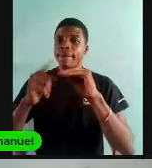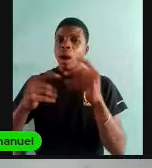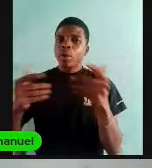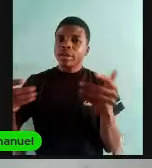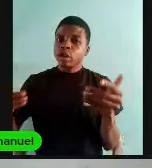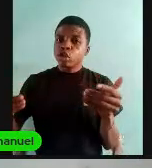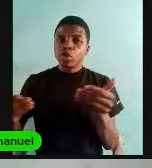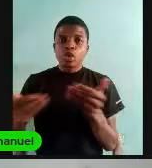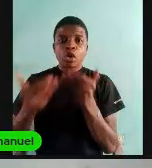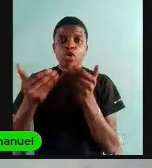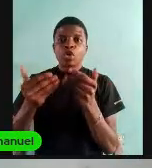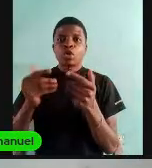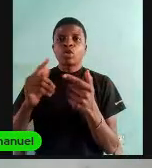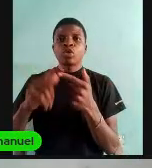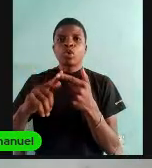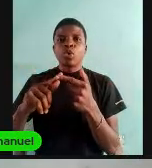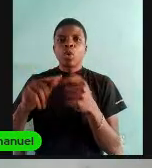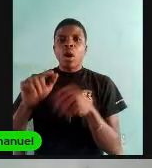programming.